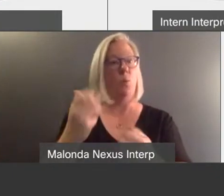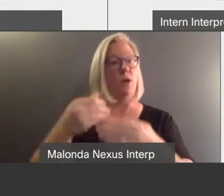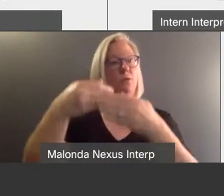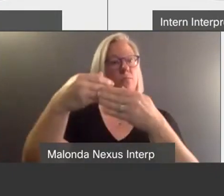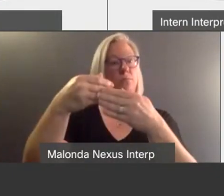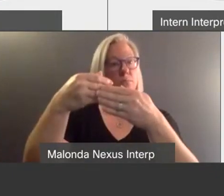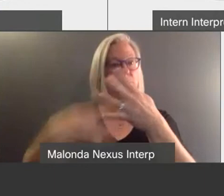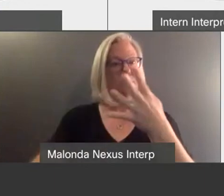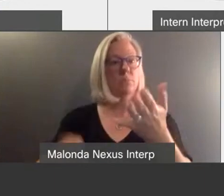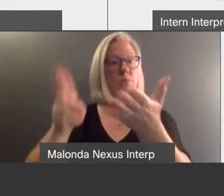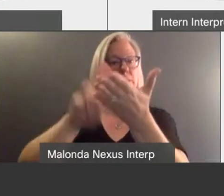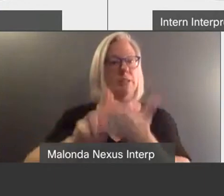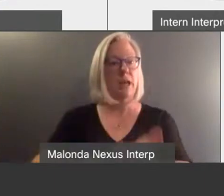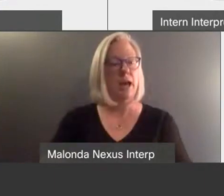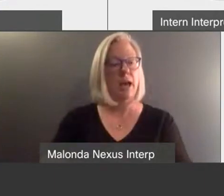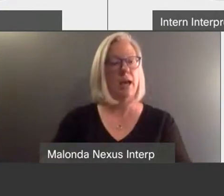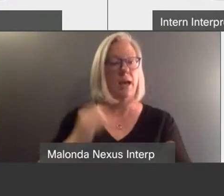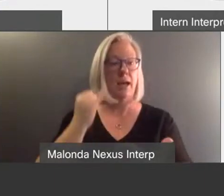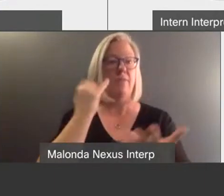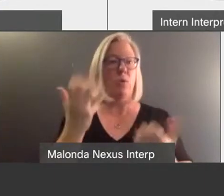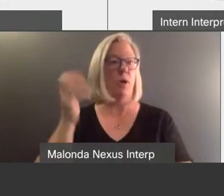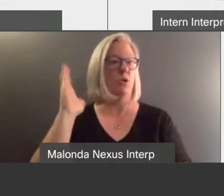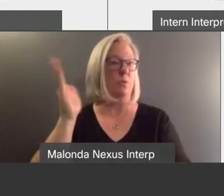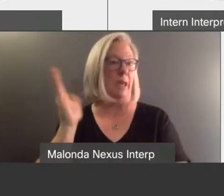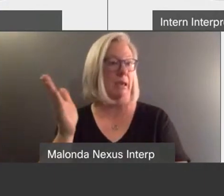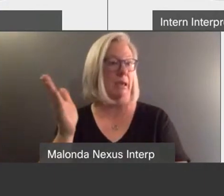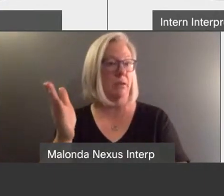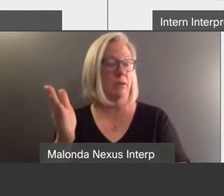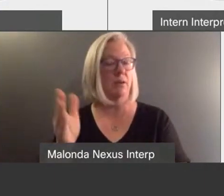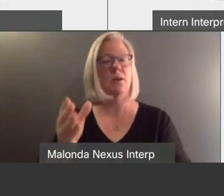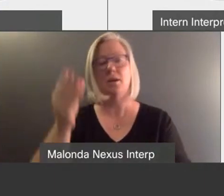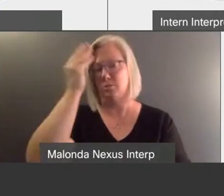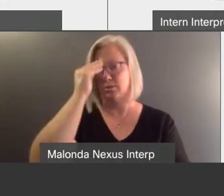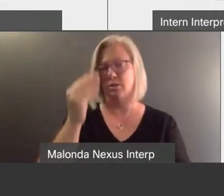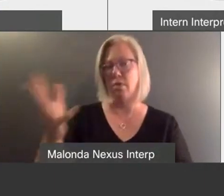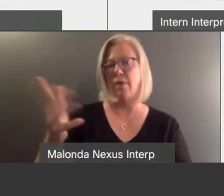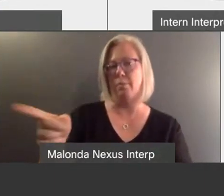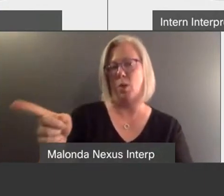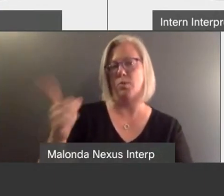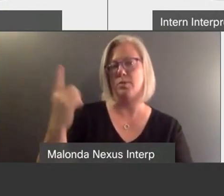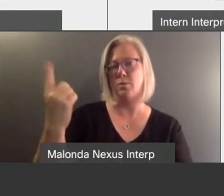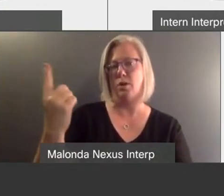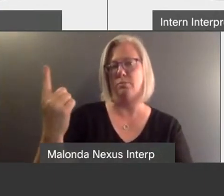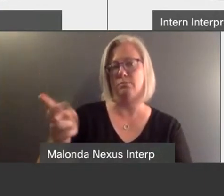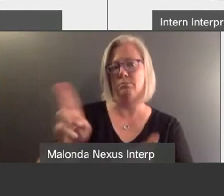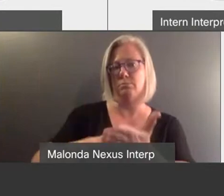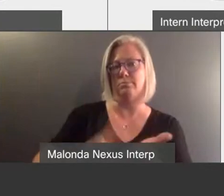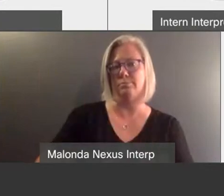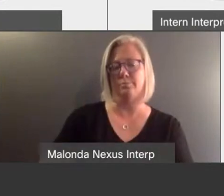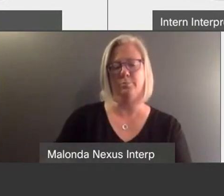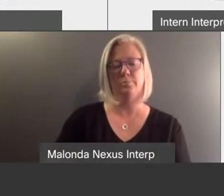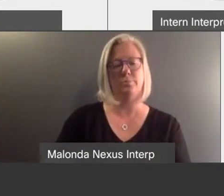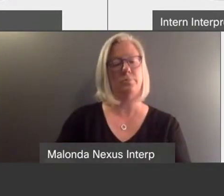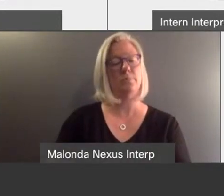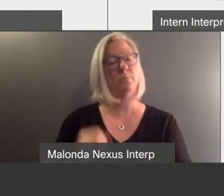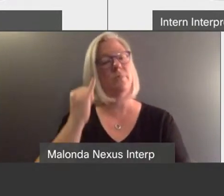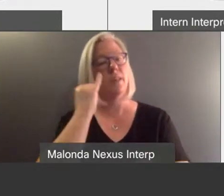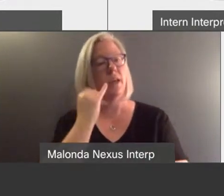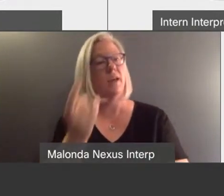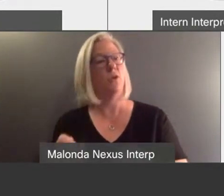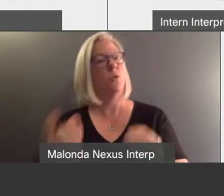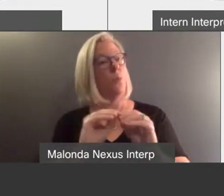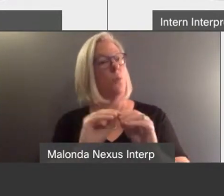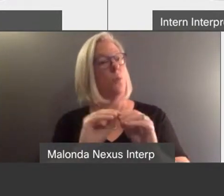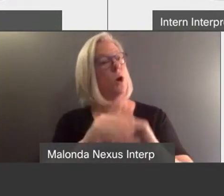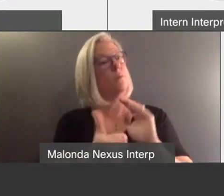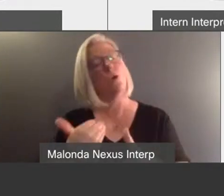still wants to sign up, just let me know, or let somebody at the back know, and we do that. If a speaker is more comfortable speaking in another language